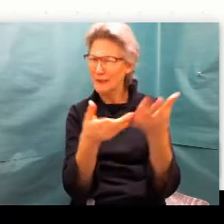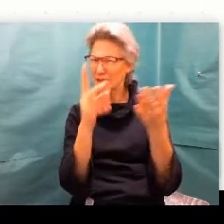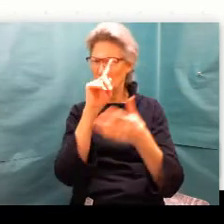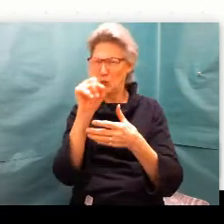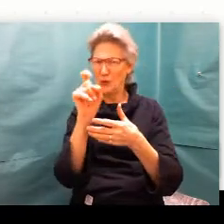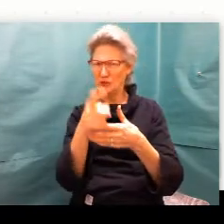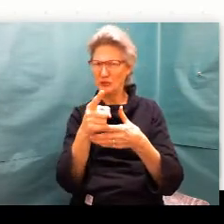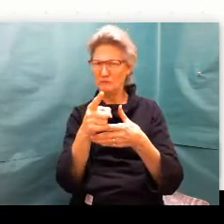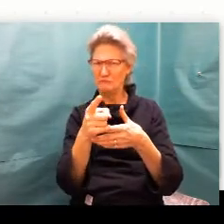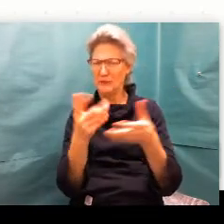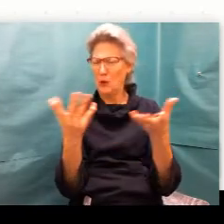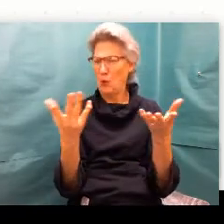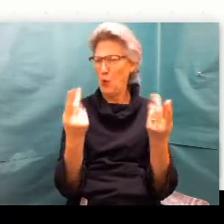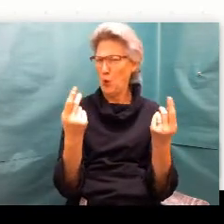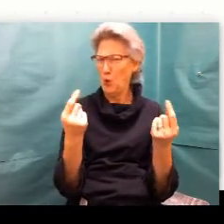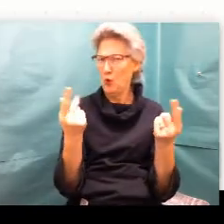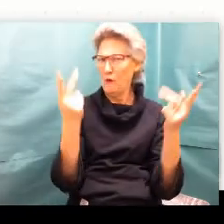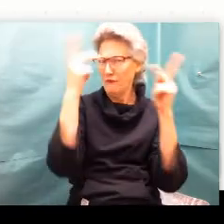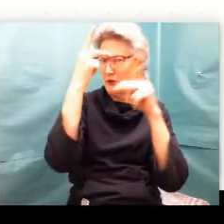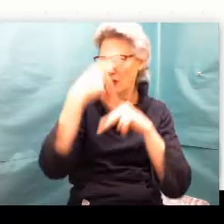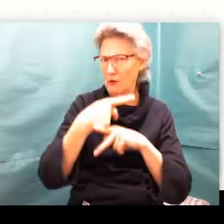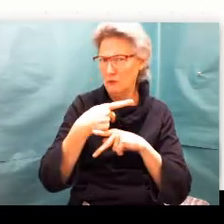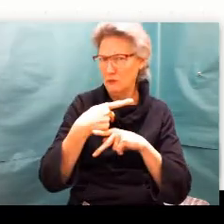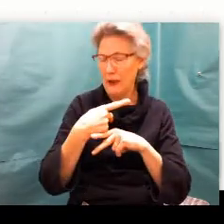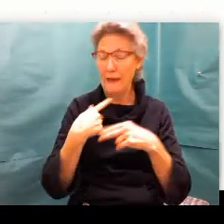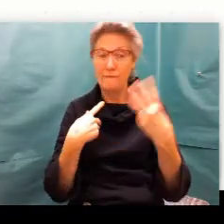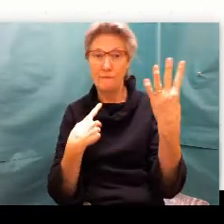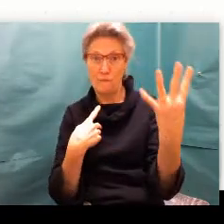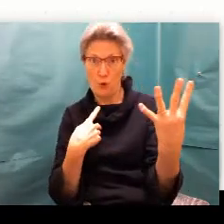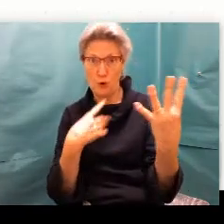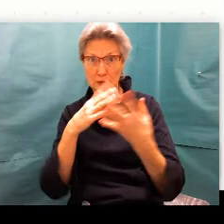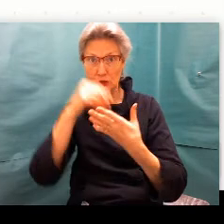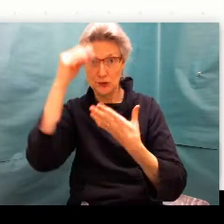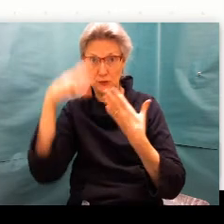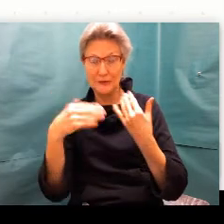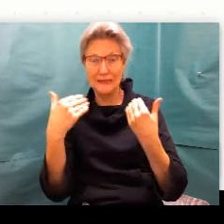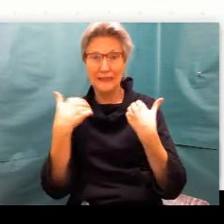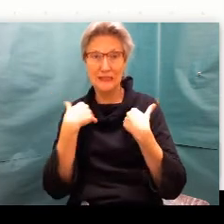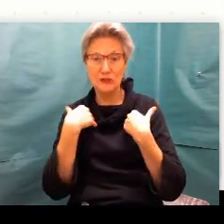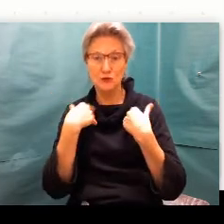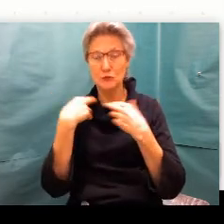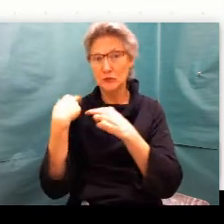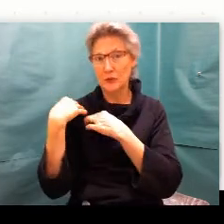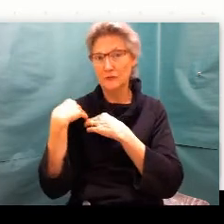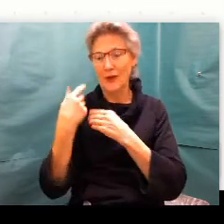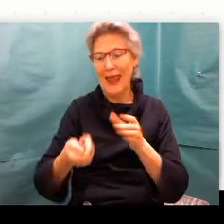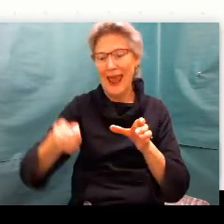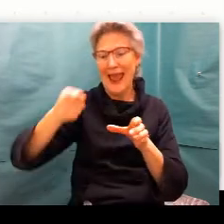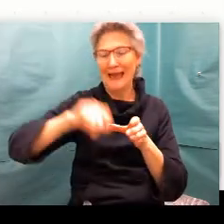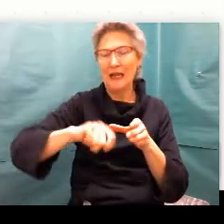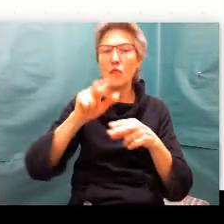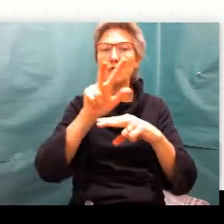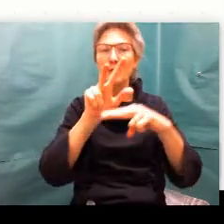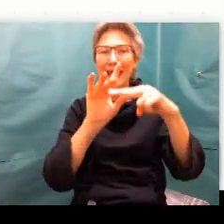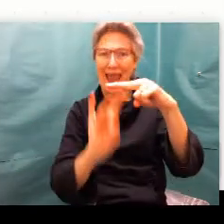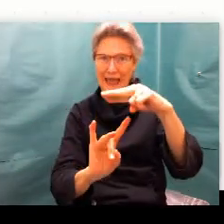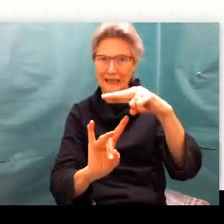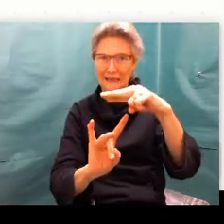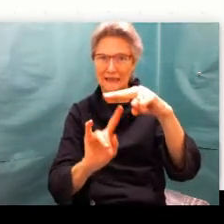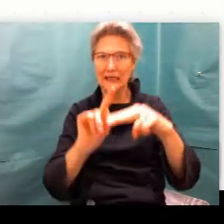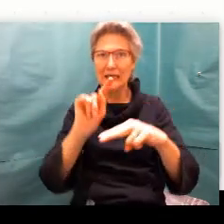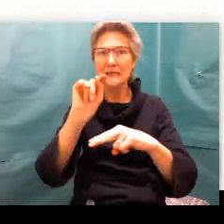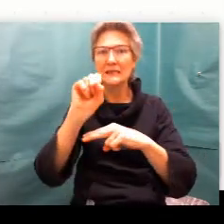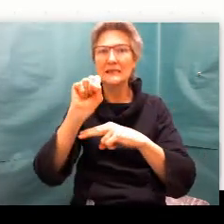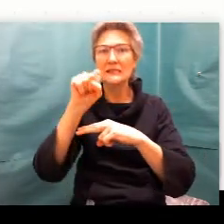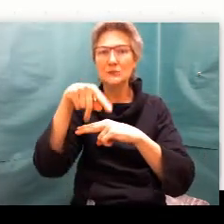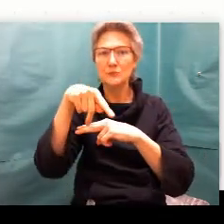what do I do to solve this. So I know that I have 4 students. Each student is responsible for adding 3/8 of a teaspoon to the